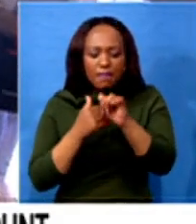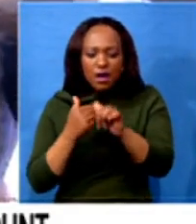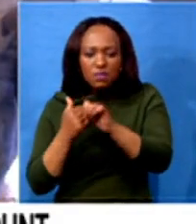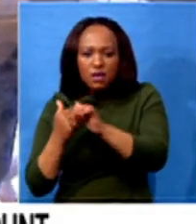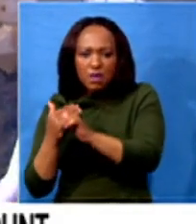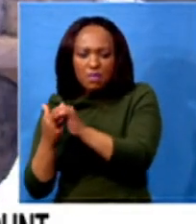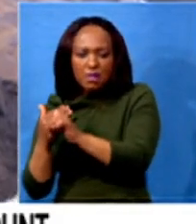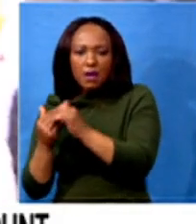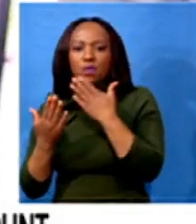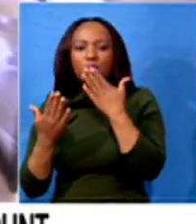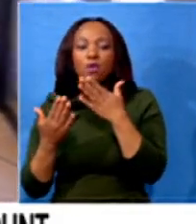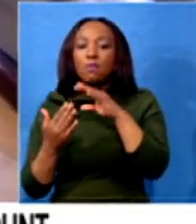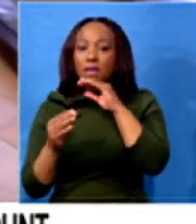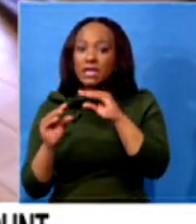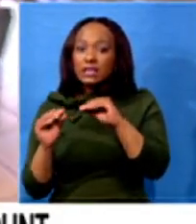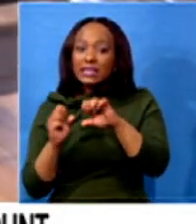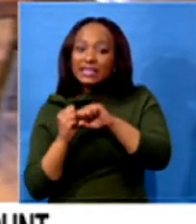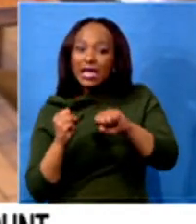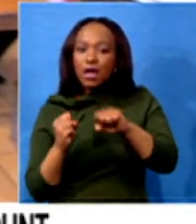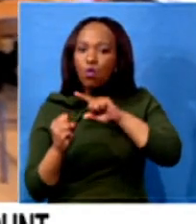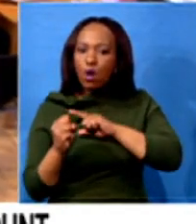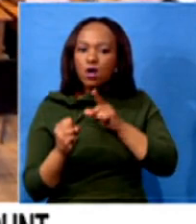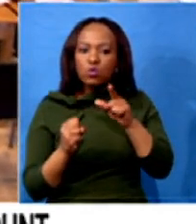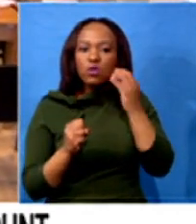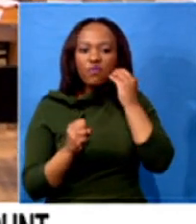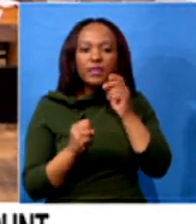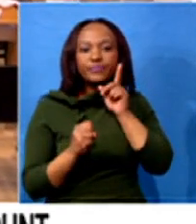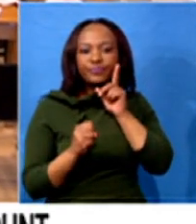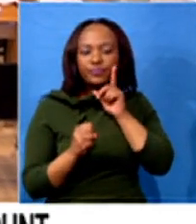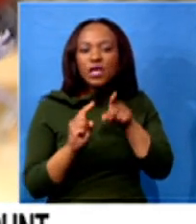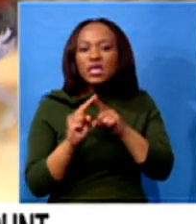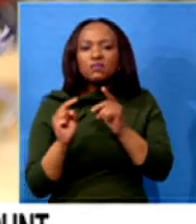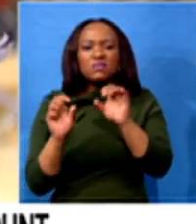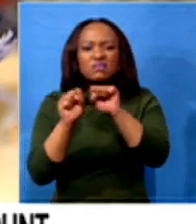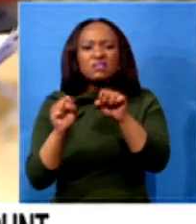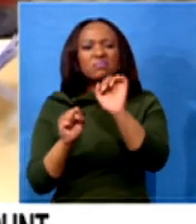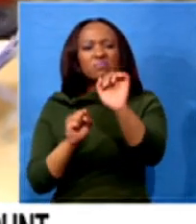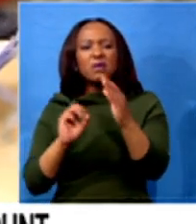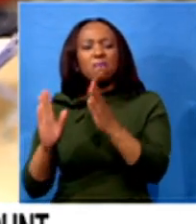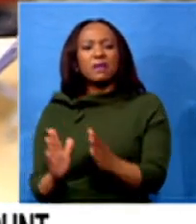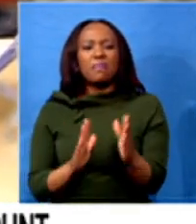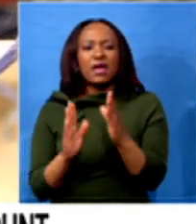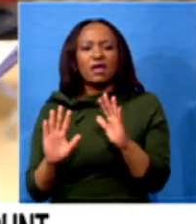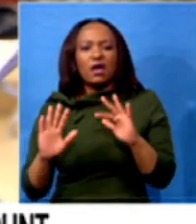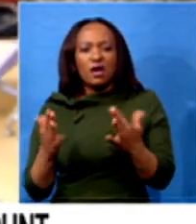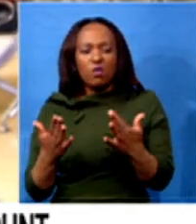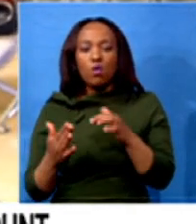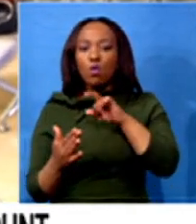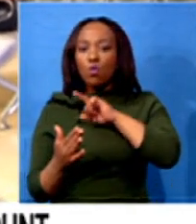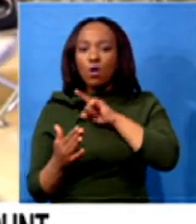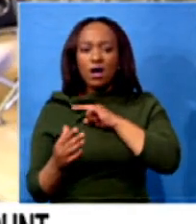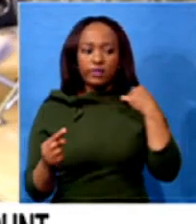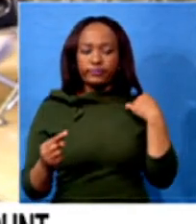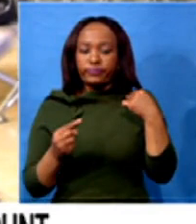be a delay on that front? And also, how prepared is your system at this stage? Because there have been so